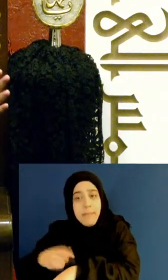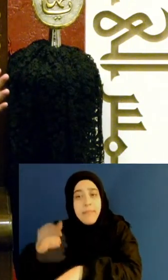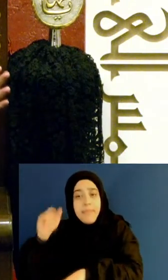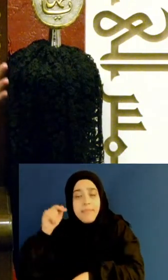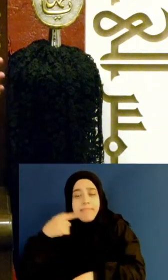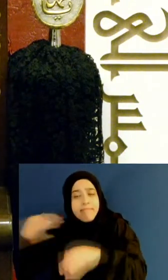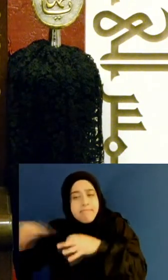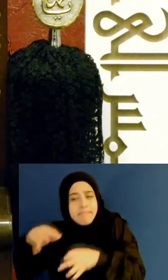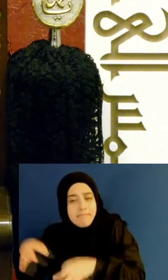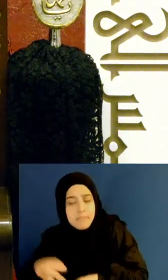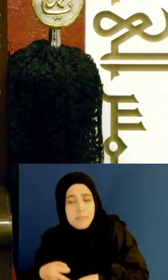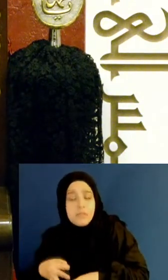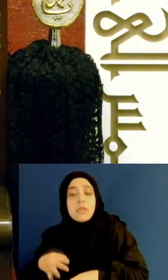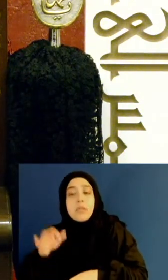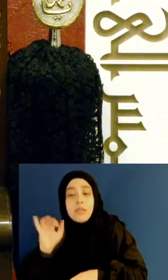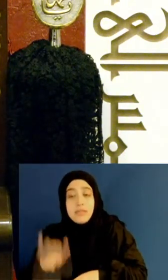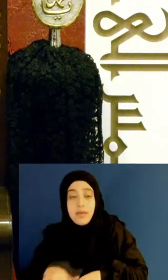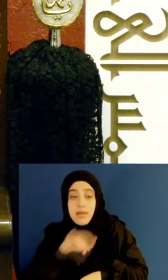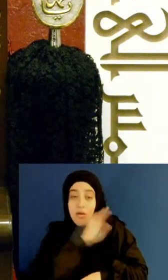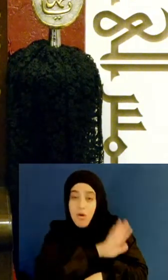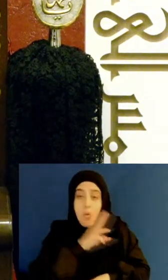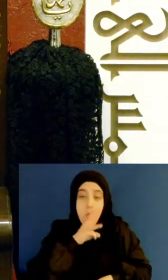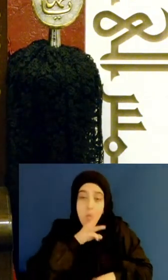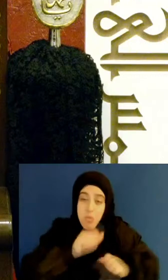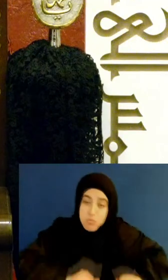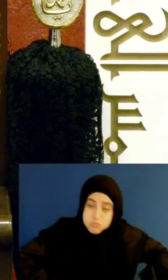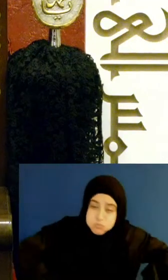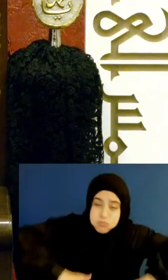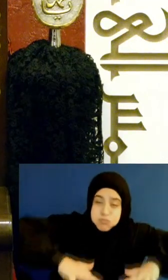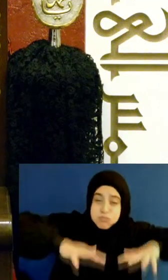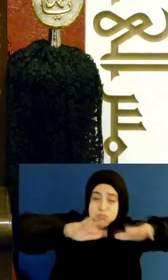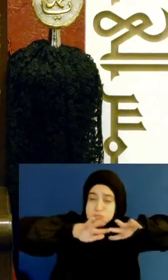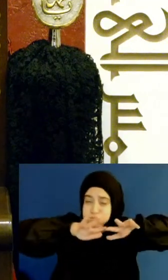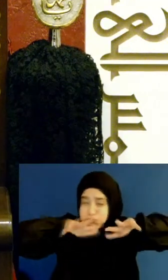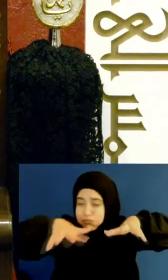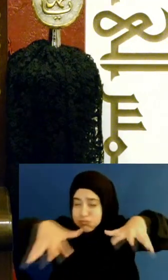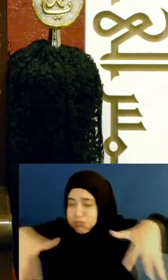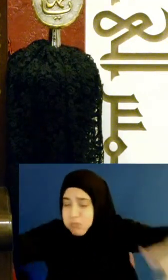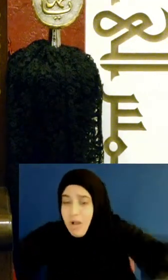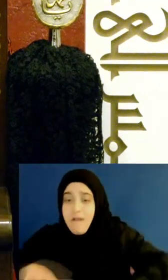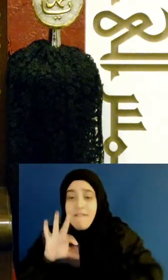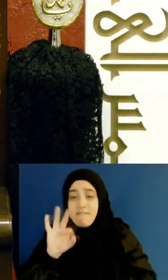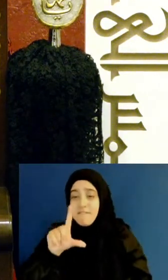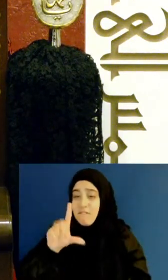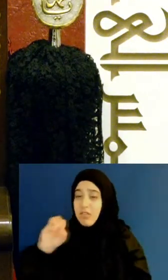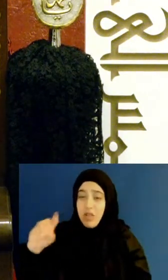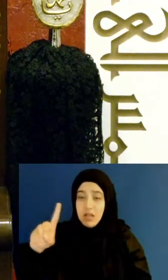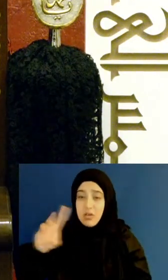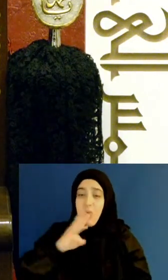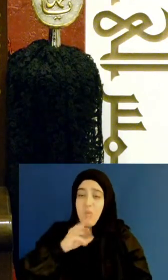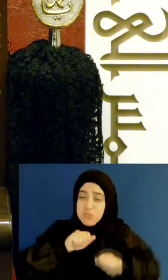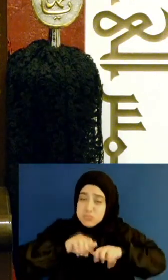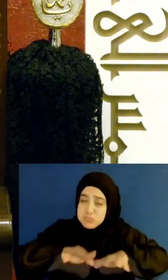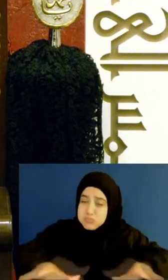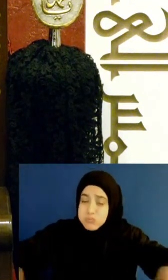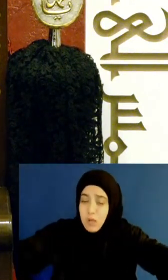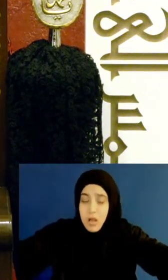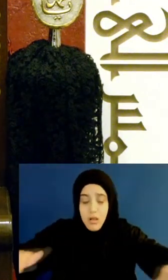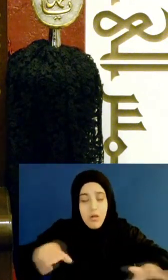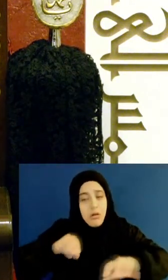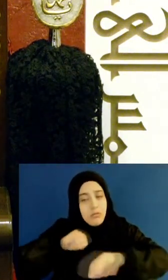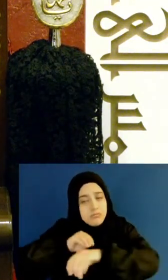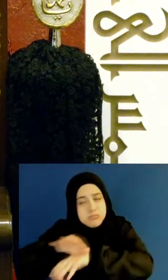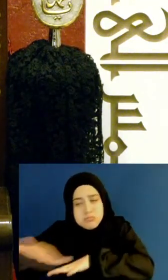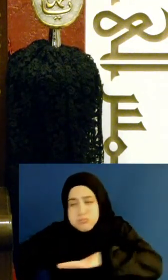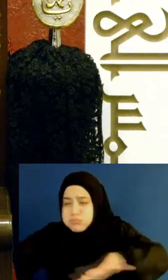the entire dunya, bayn al-Qawsain, between brackets, this flood started inside of Masjid al-Kufa.